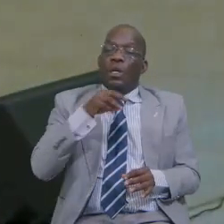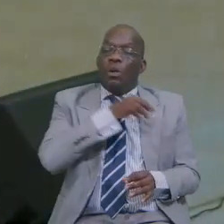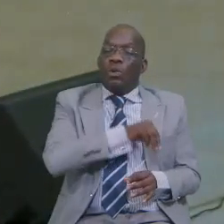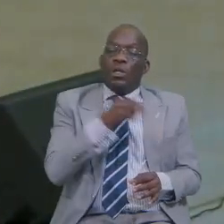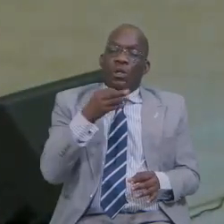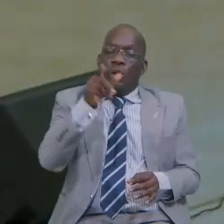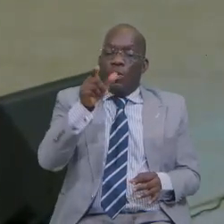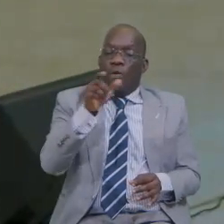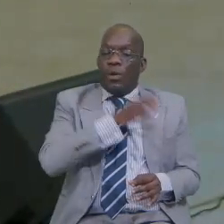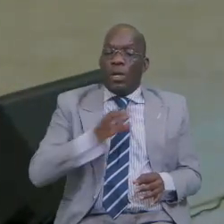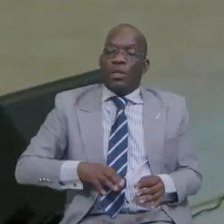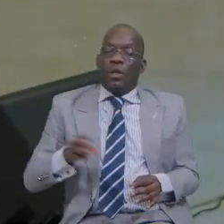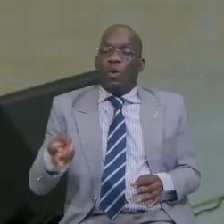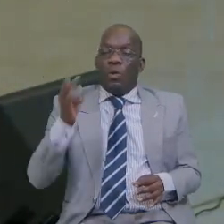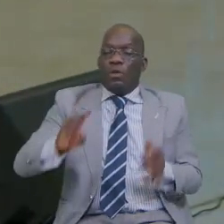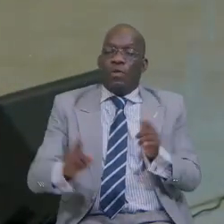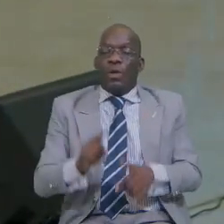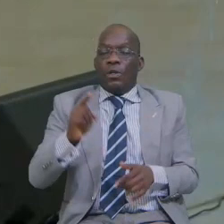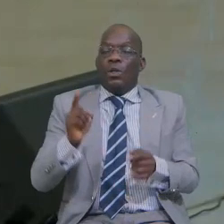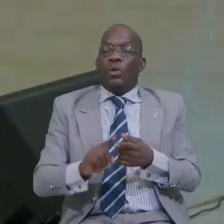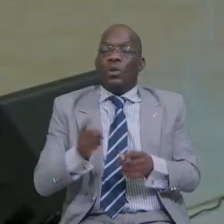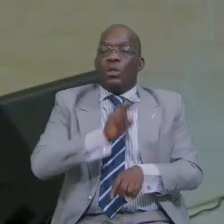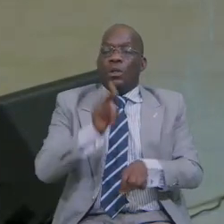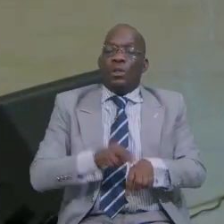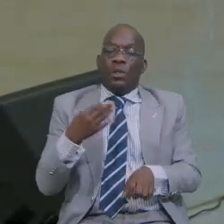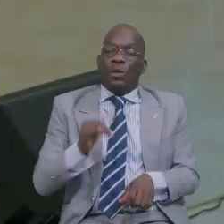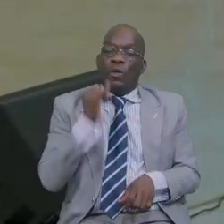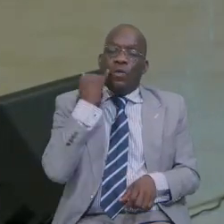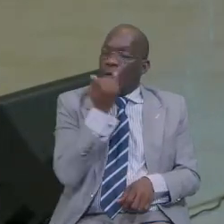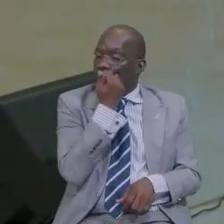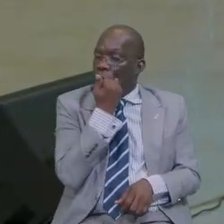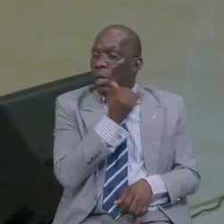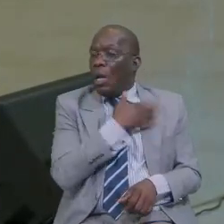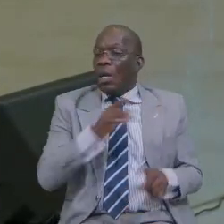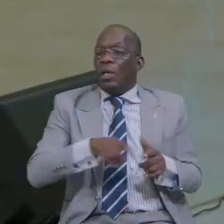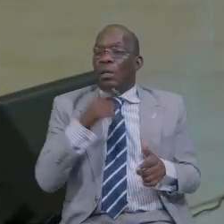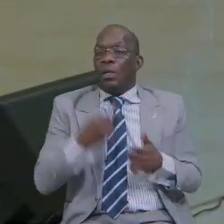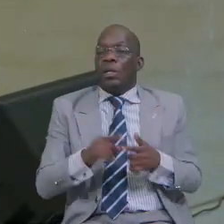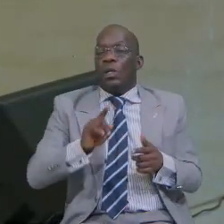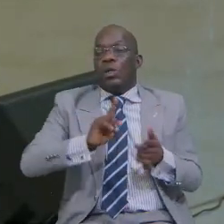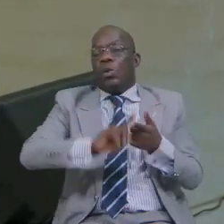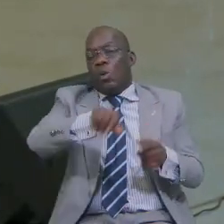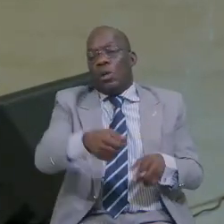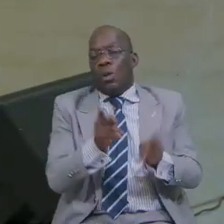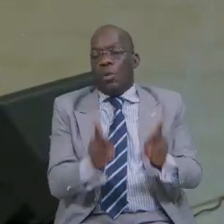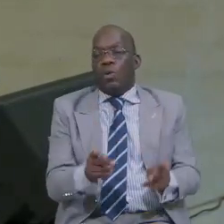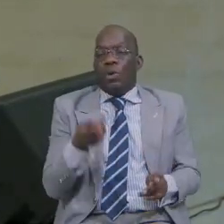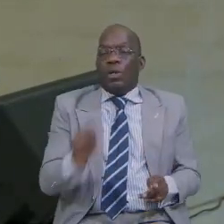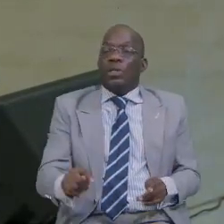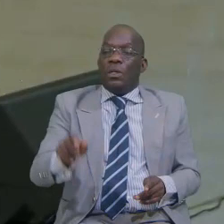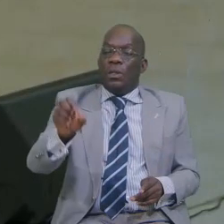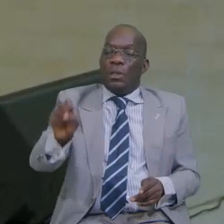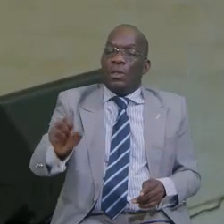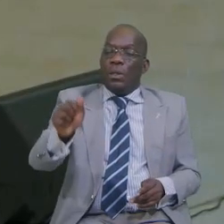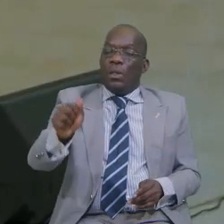people outside Israel. The Samaritans also, they were blessed of the Lord. And